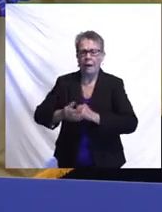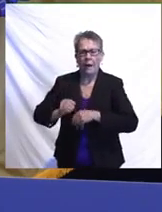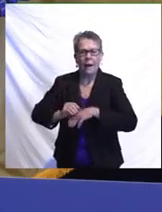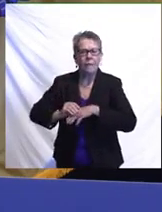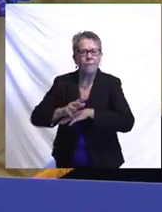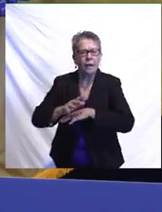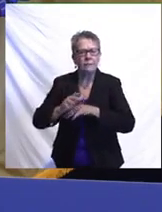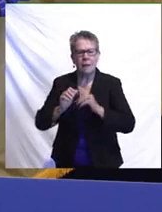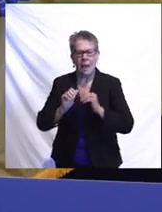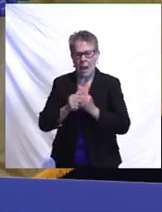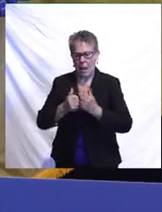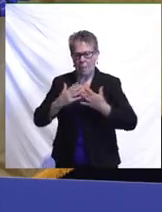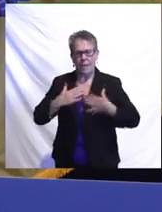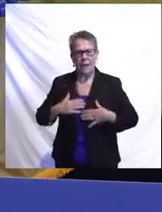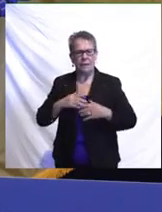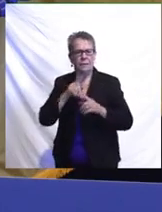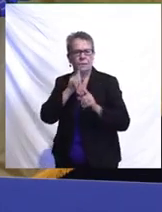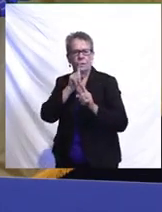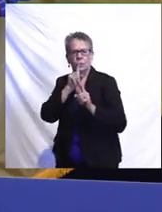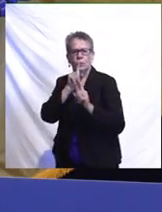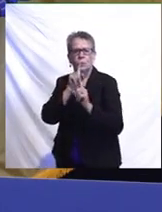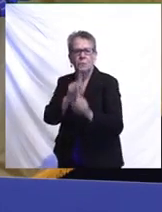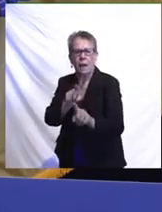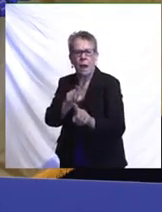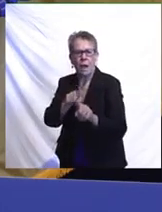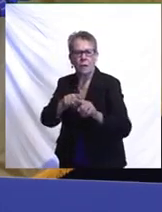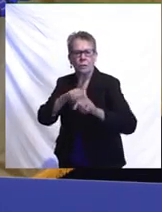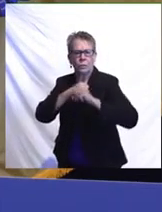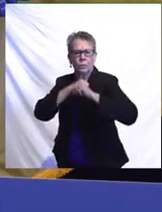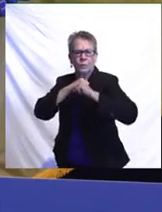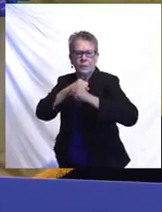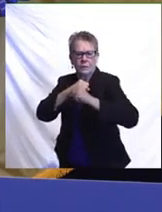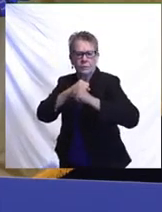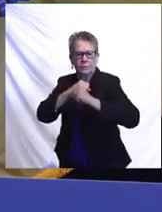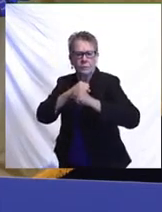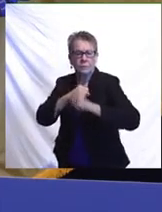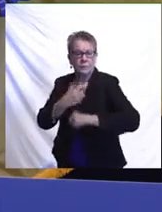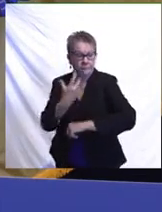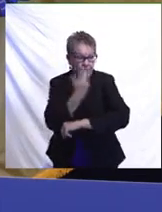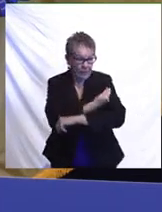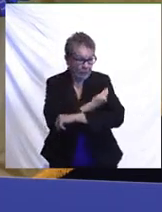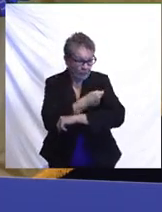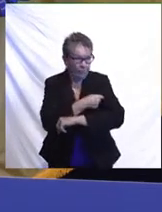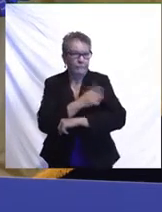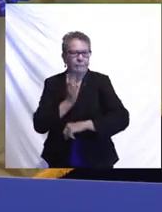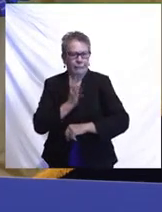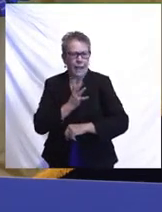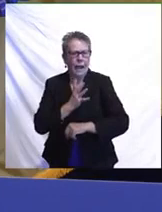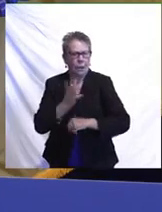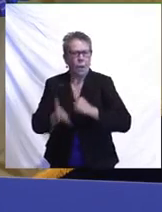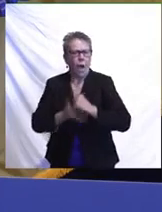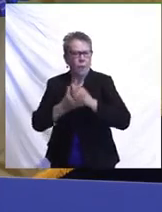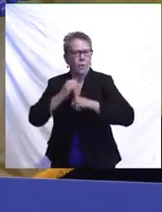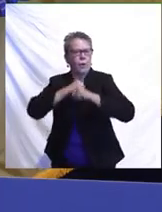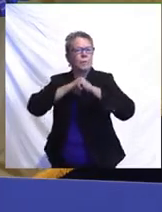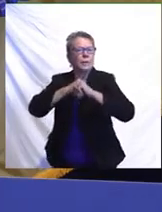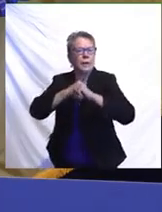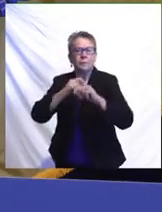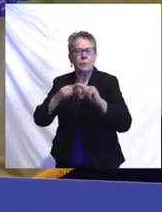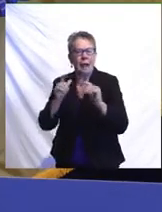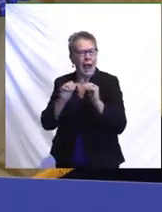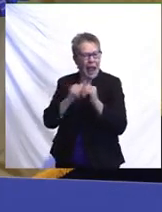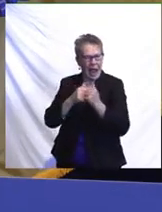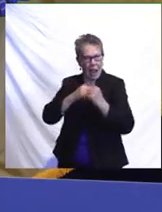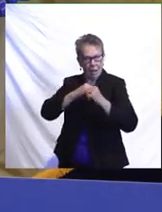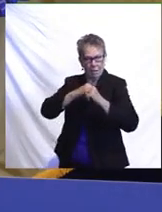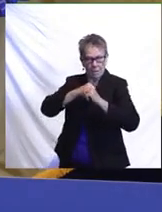that's theoretical right now, and only time will tell as we have a better sense of what's going on, in terms of the